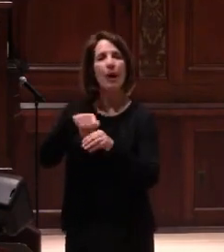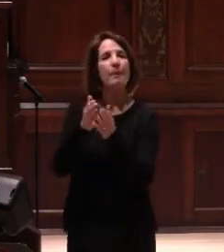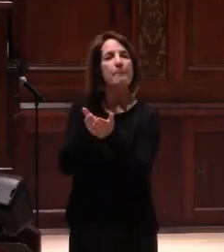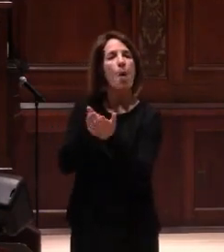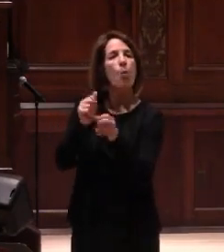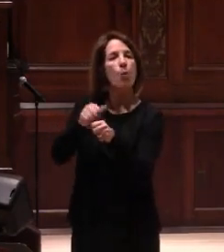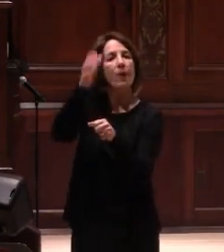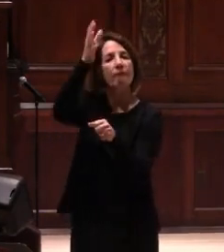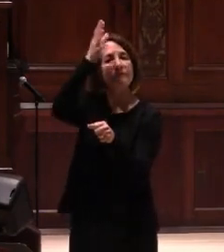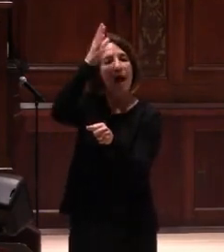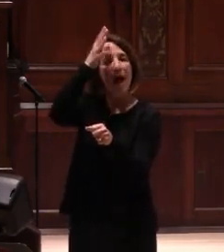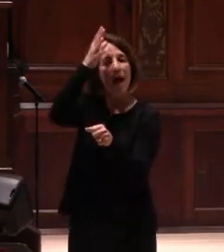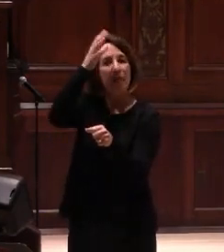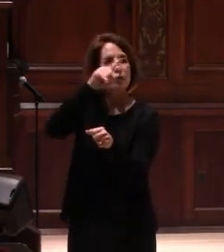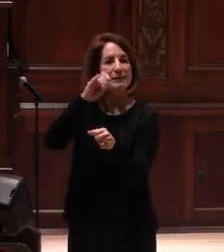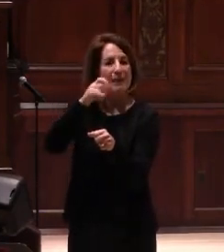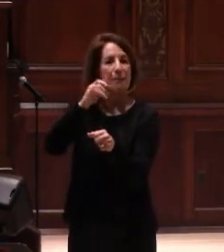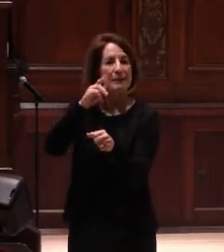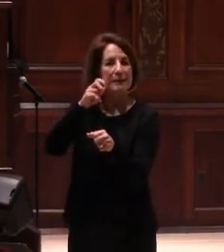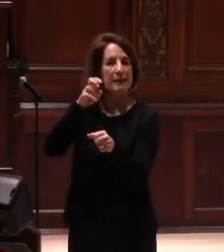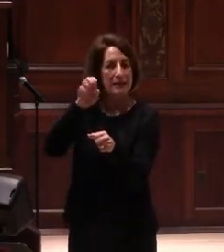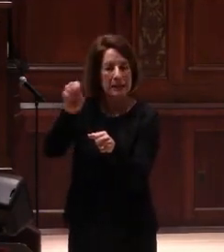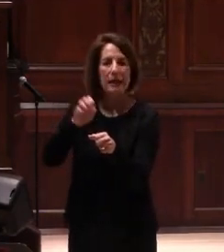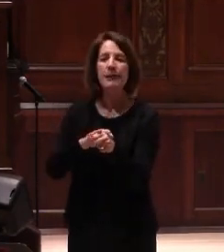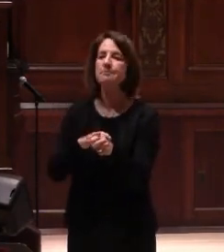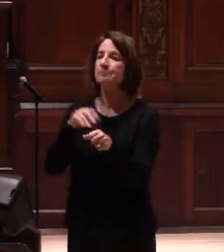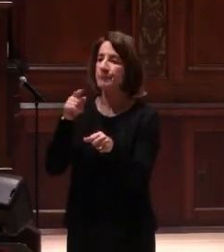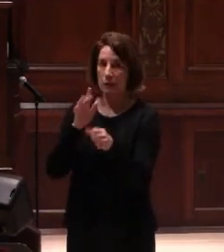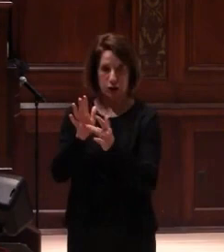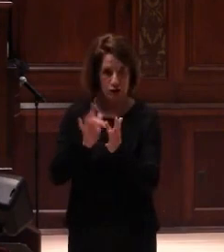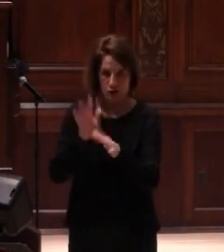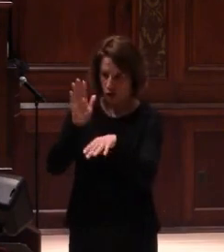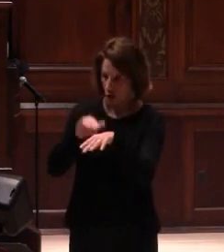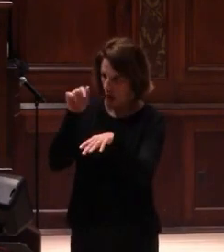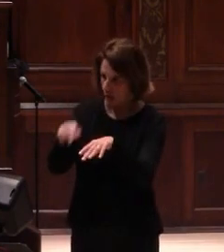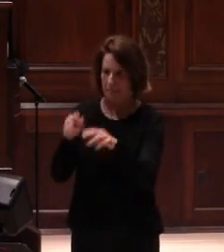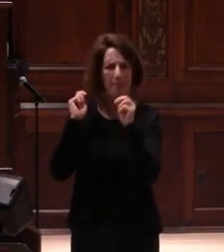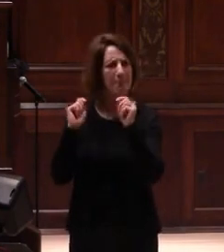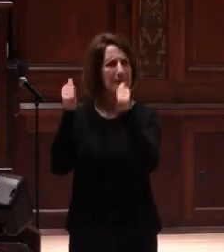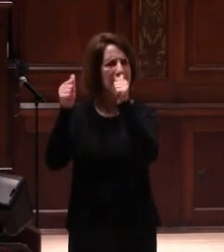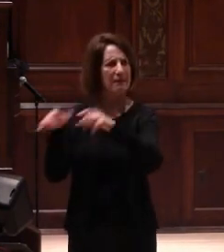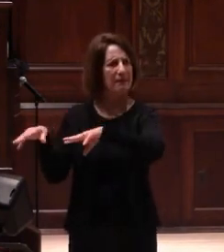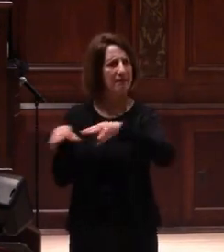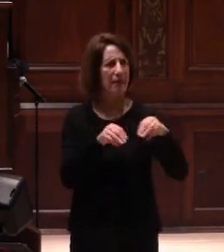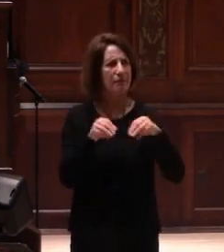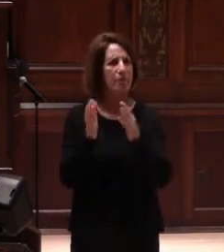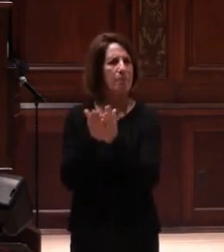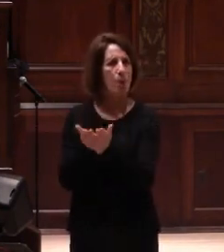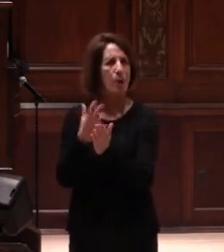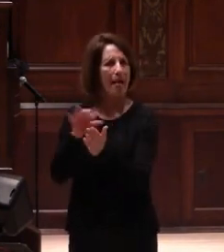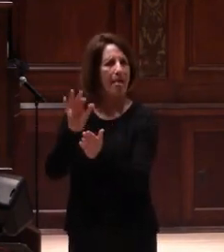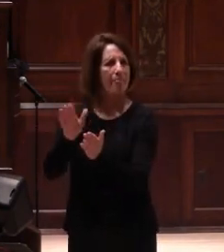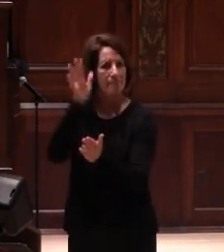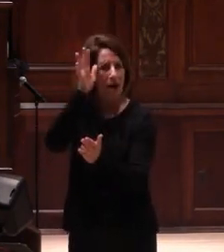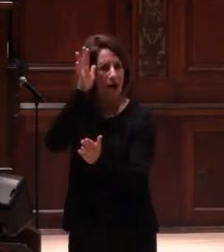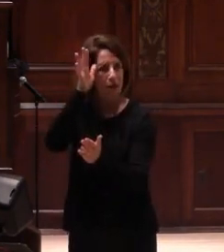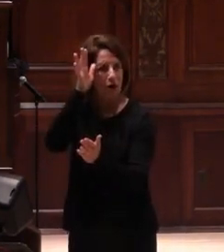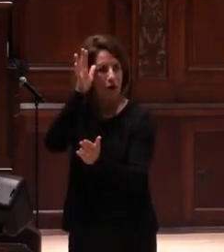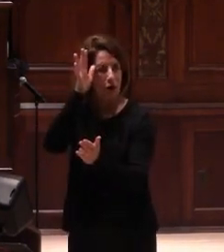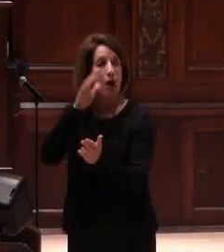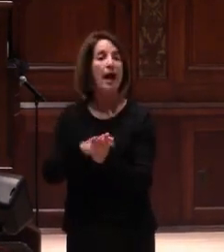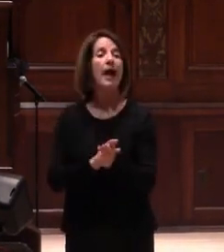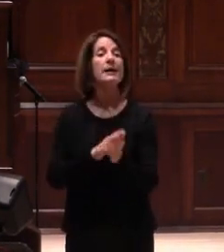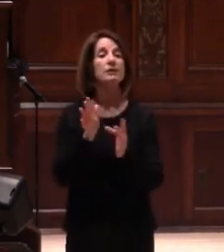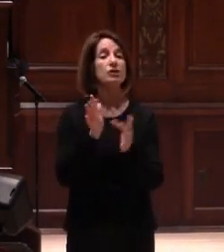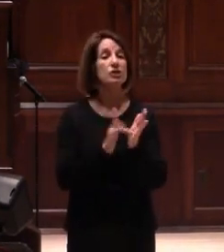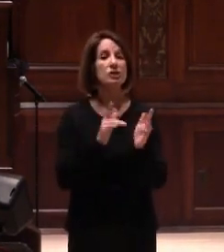father, mending their nets. He called them, and immediately they left their boat and their father and followed him. He went around